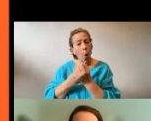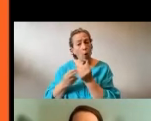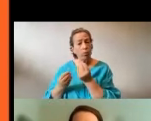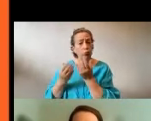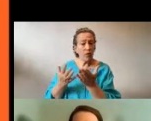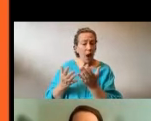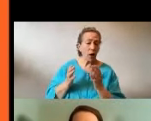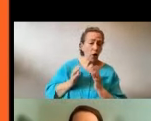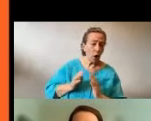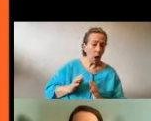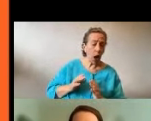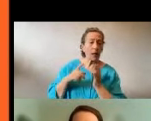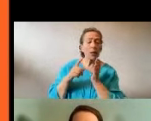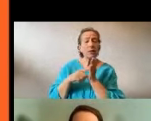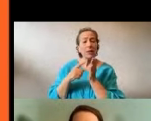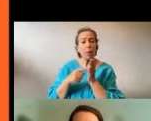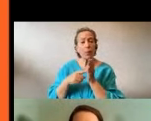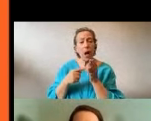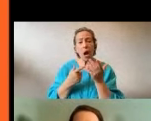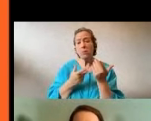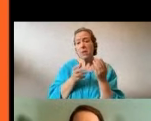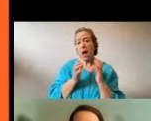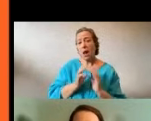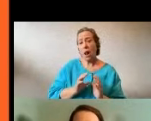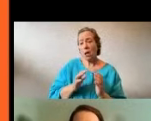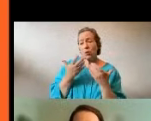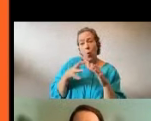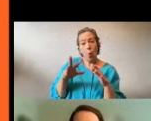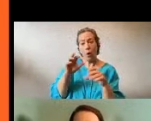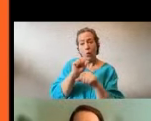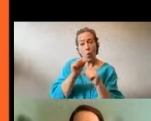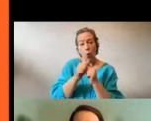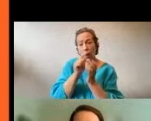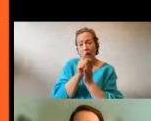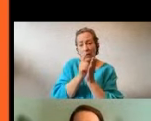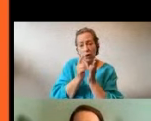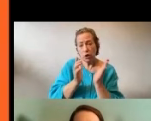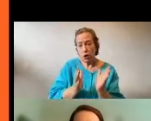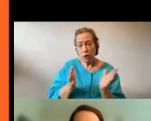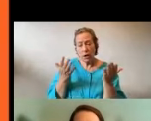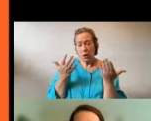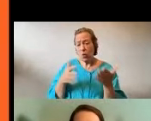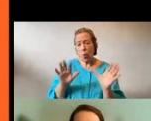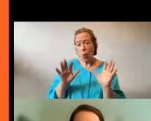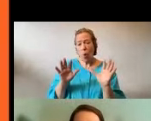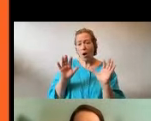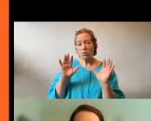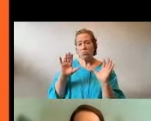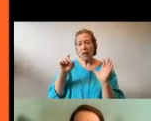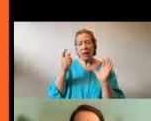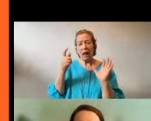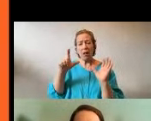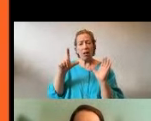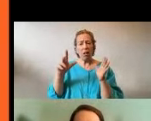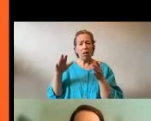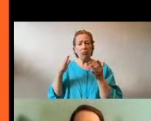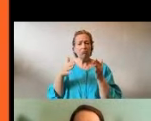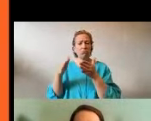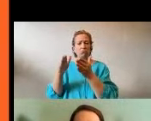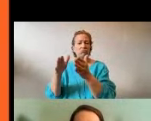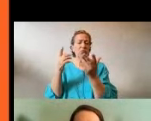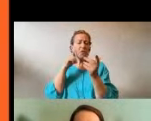client patients don't want to work with an attorney or don't want to seek legal redress for certain issues. So I'll leave it